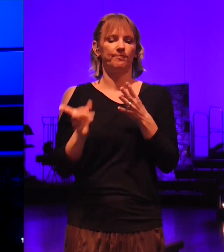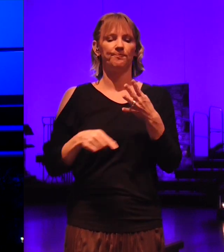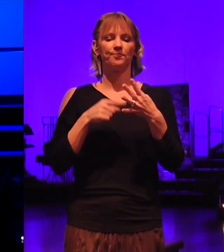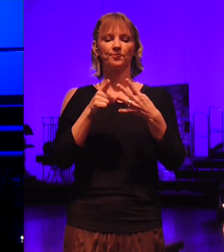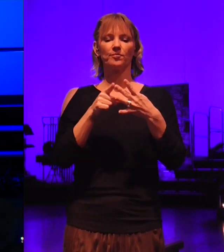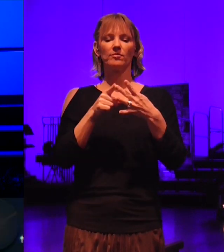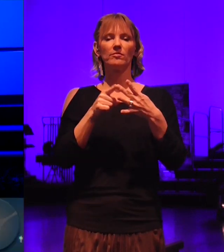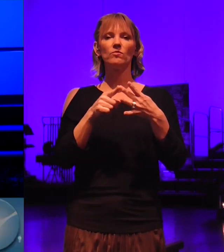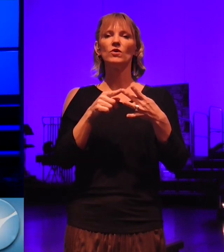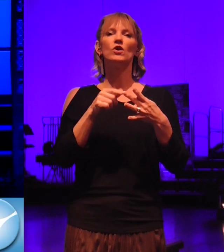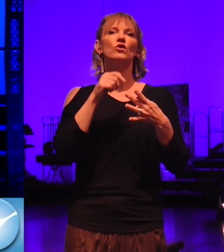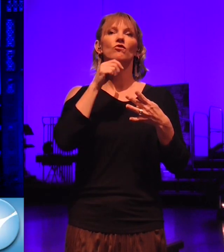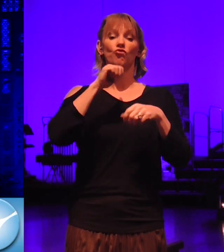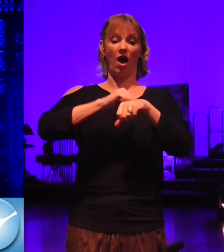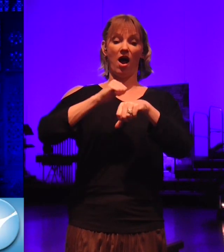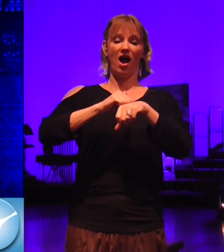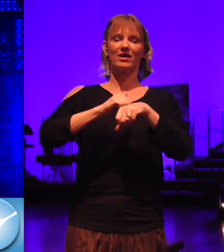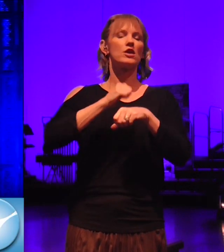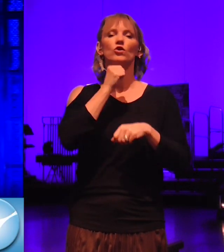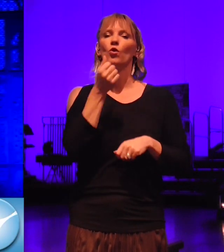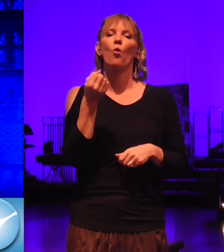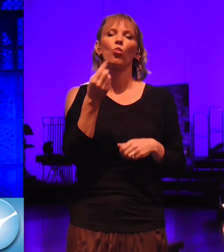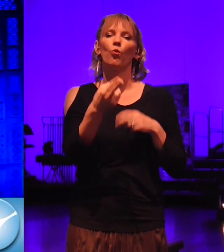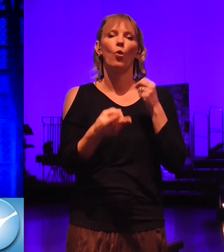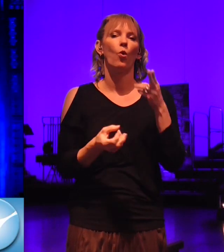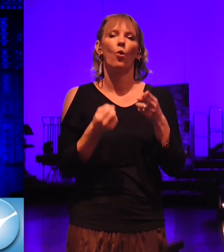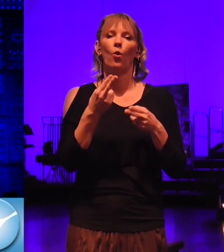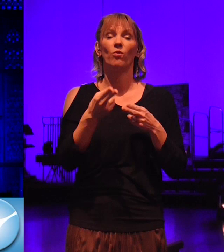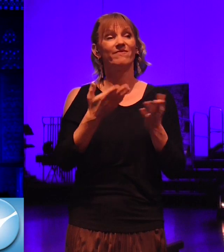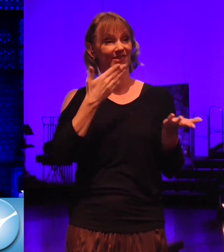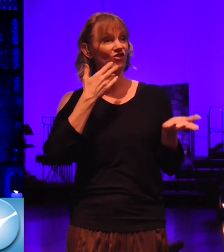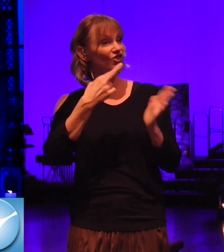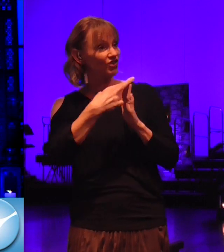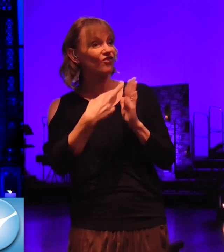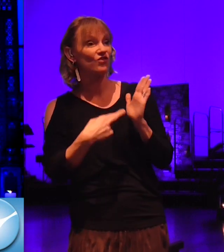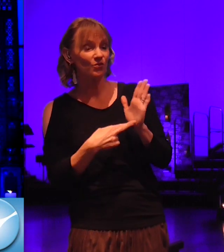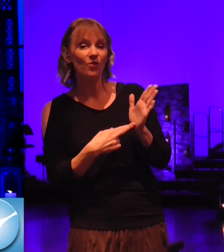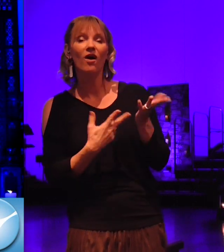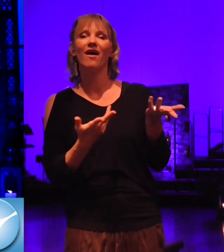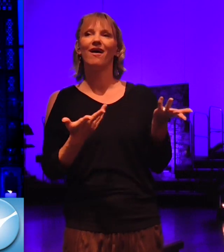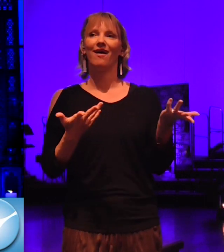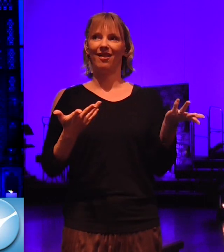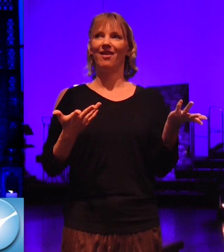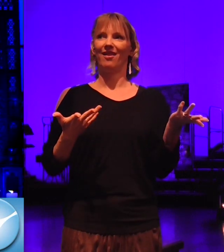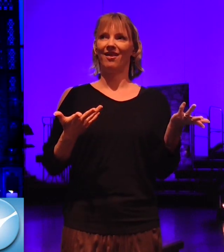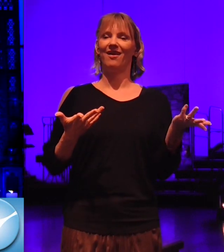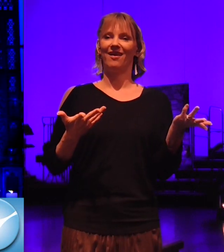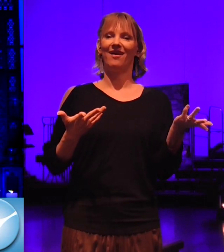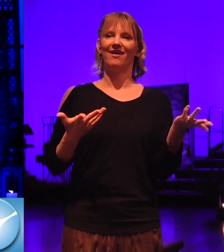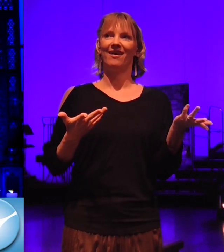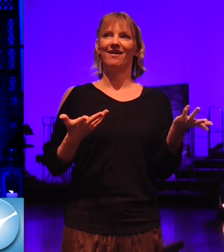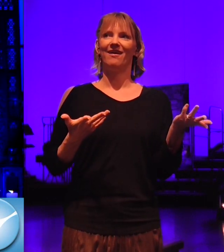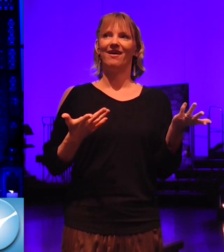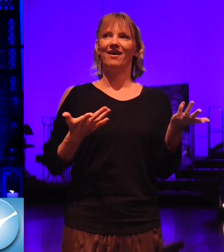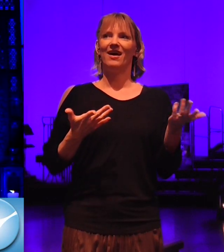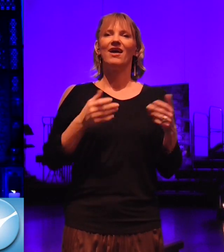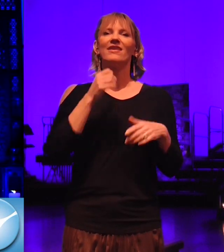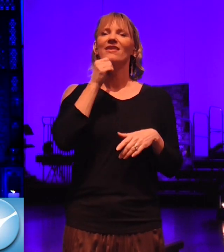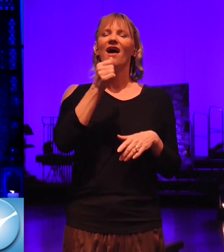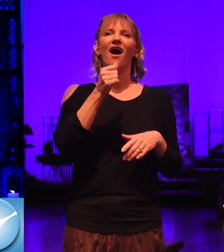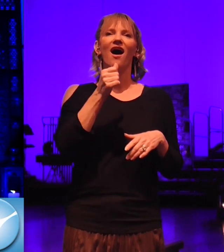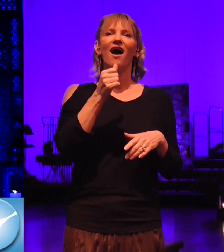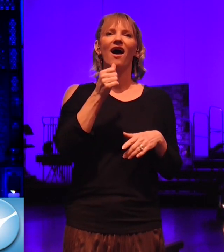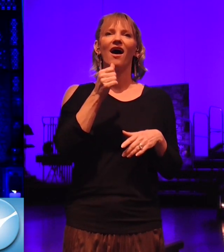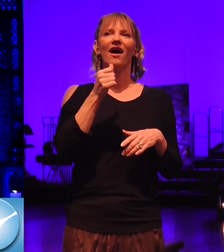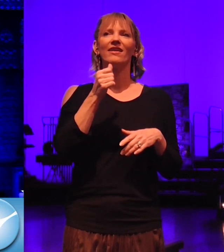throw rocks. Good rule. Speaks to us of the idea, not that there may be